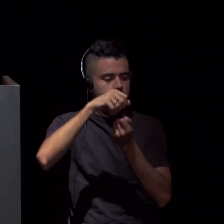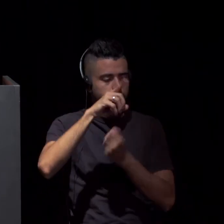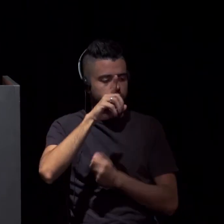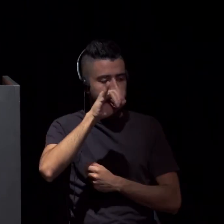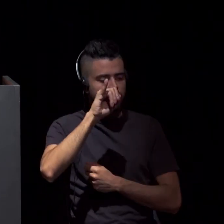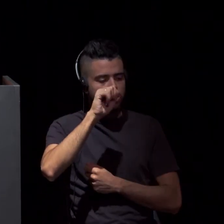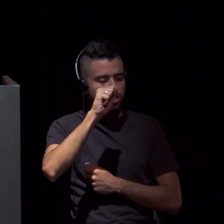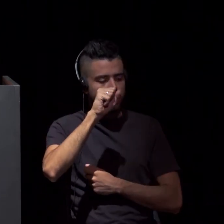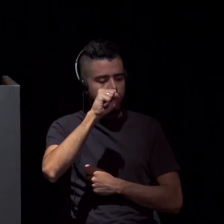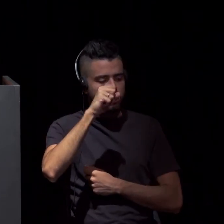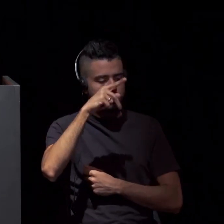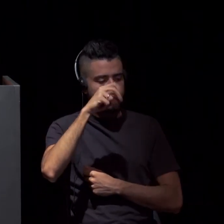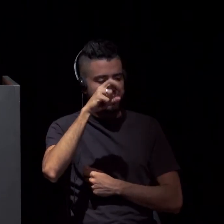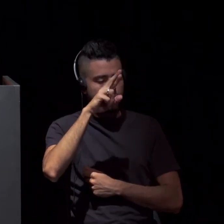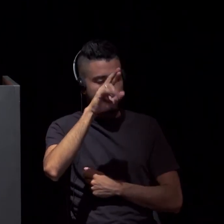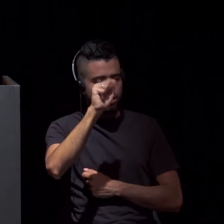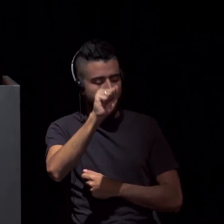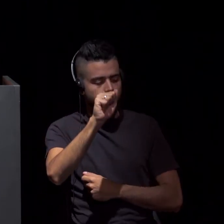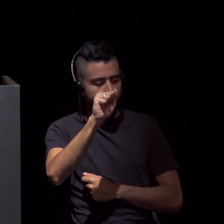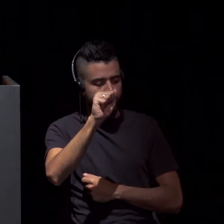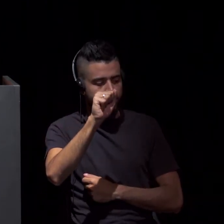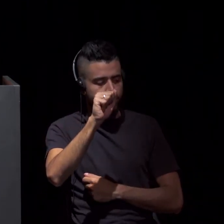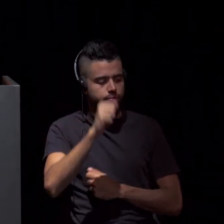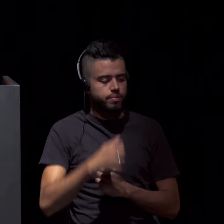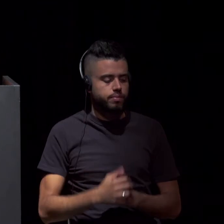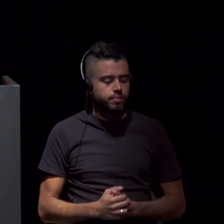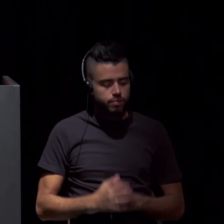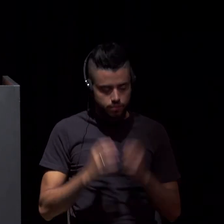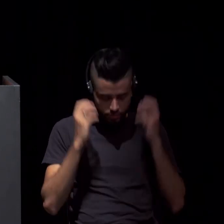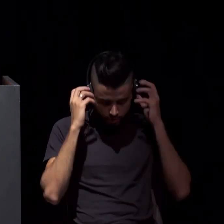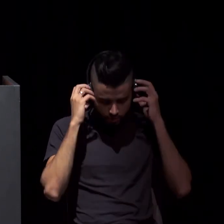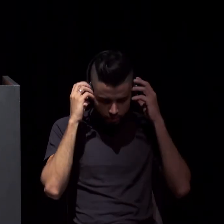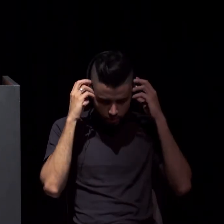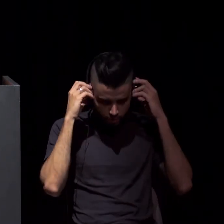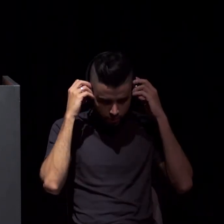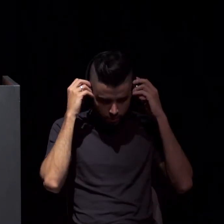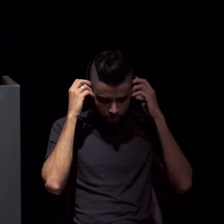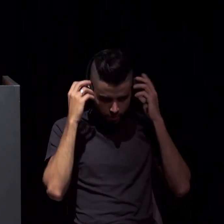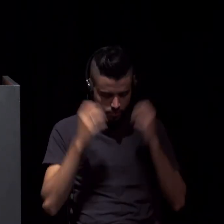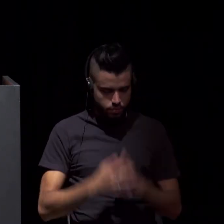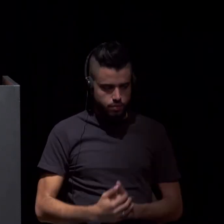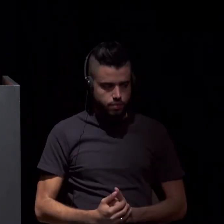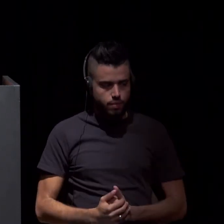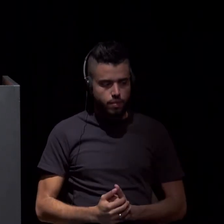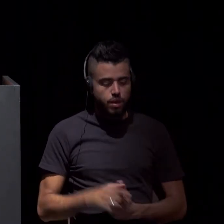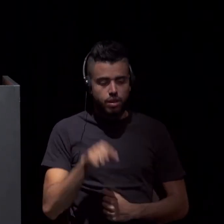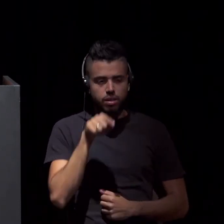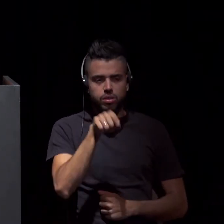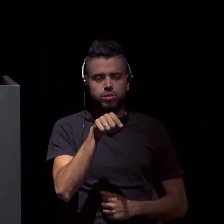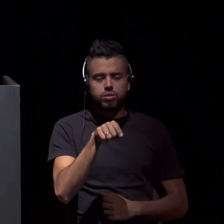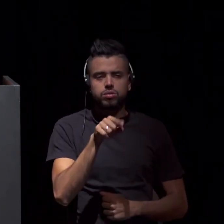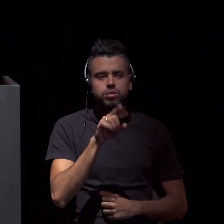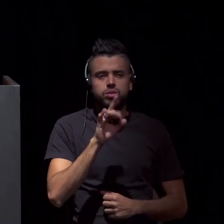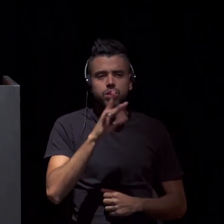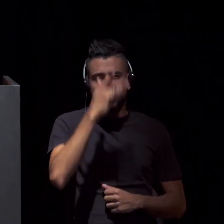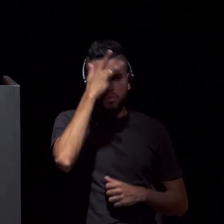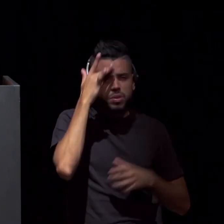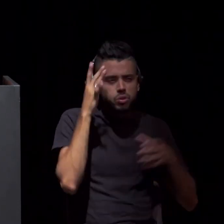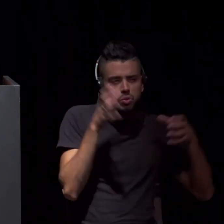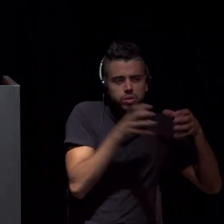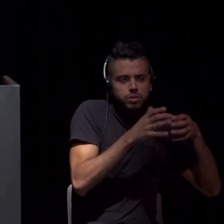located within the site of the formerly oppressed, such as, as the African